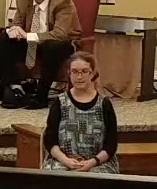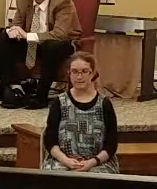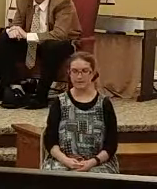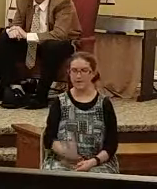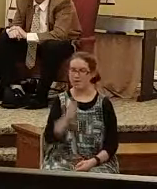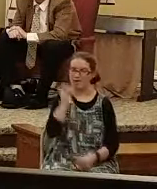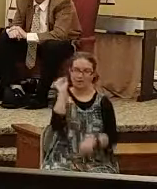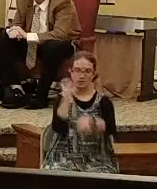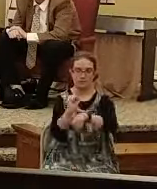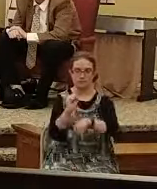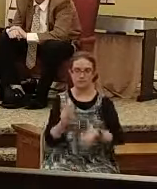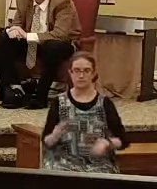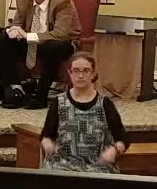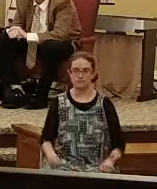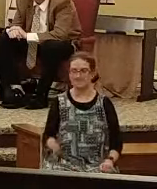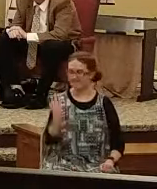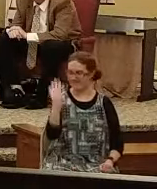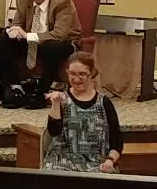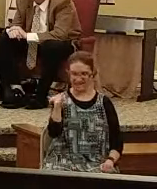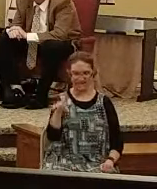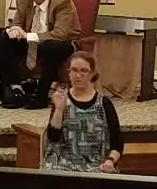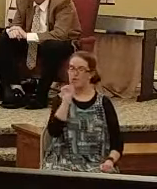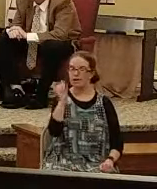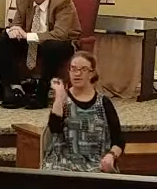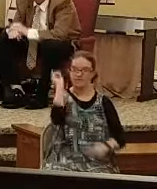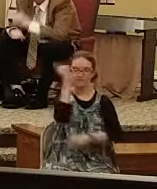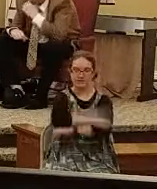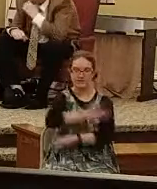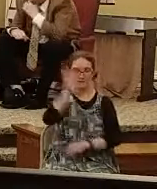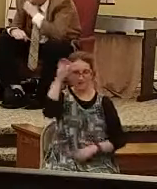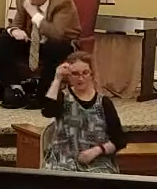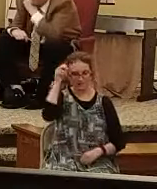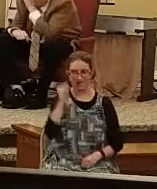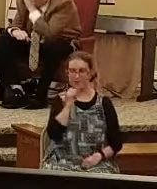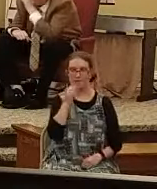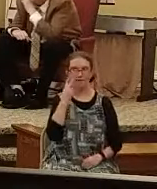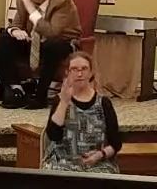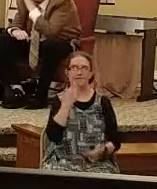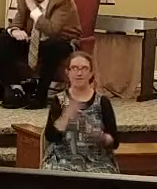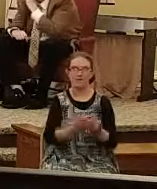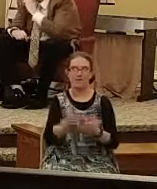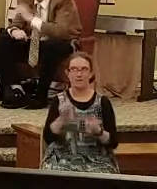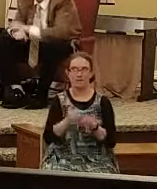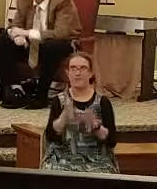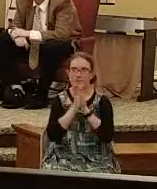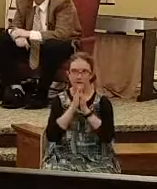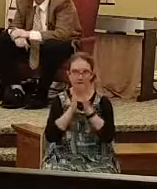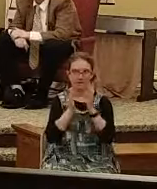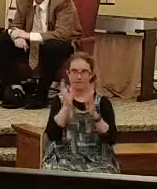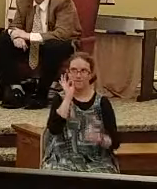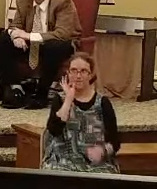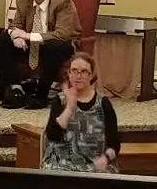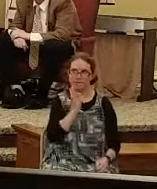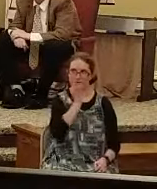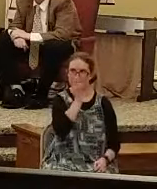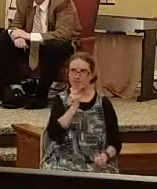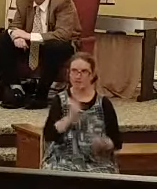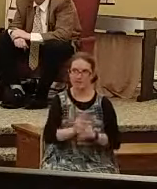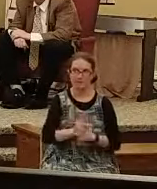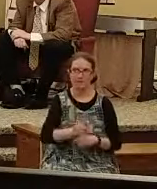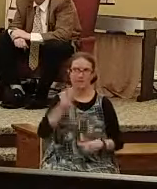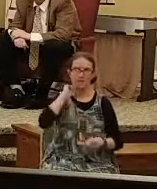That wouldn't work. Not today. Satan ain't looking too good tomorrow either because I'm still praying and fasting. Hallelujah. I'm keeping